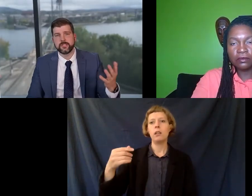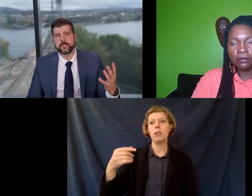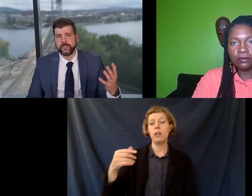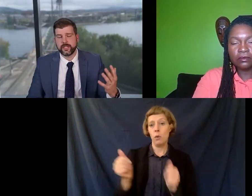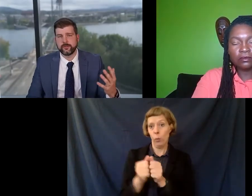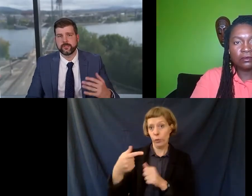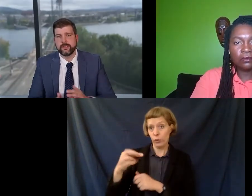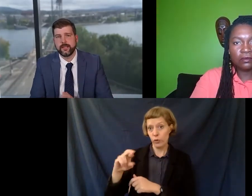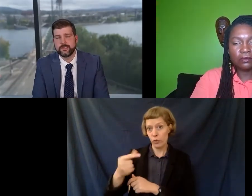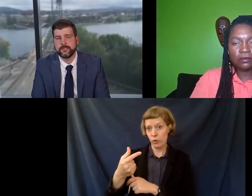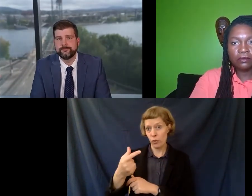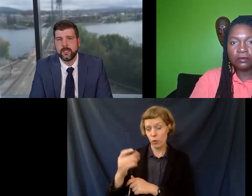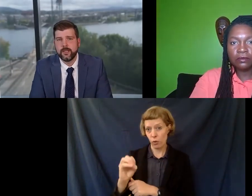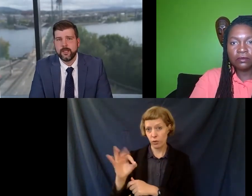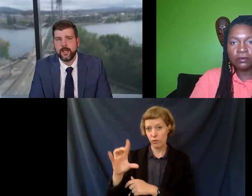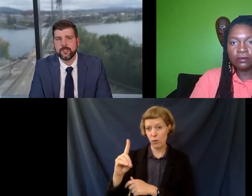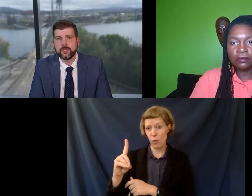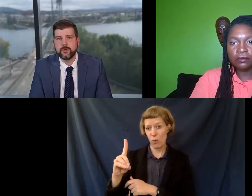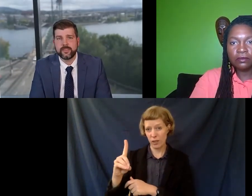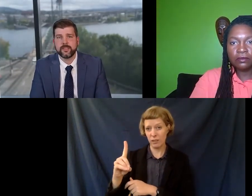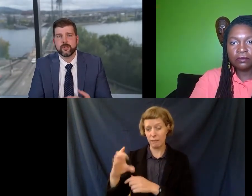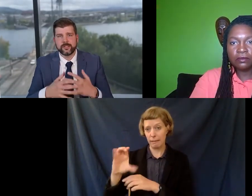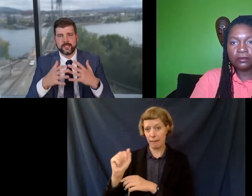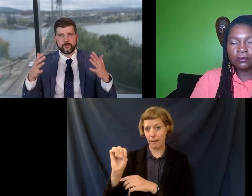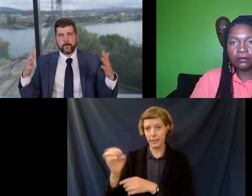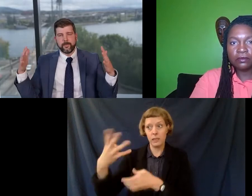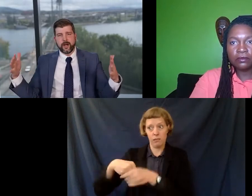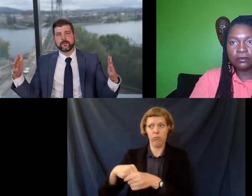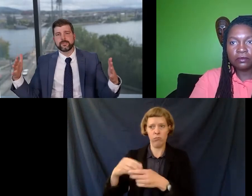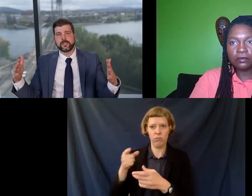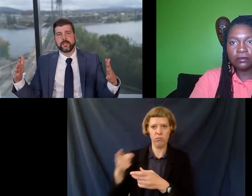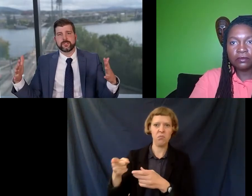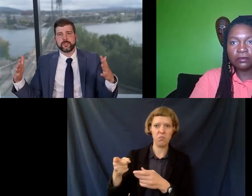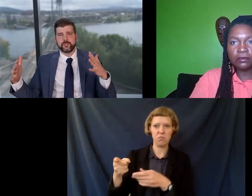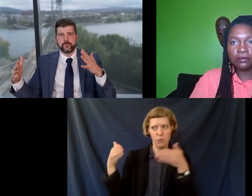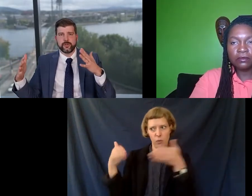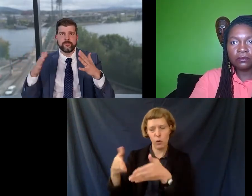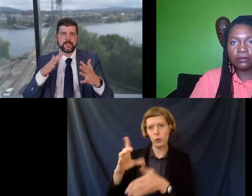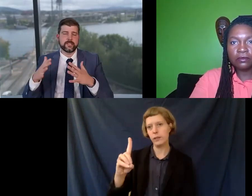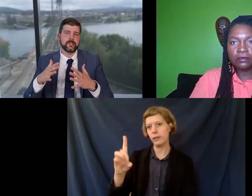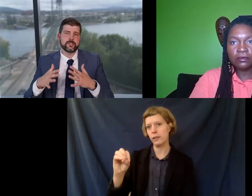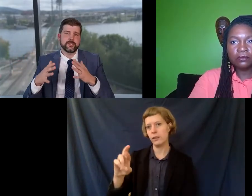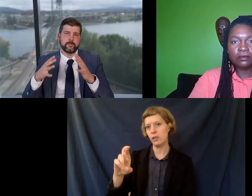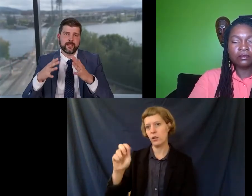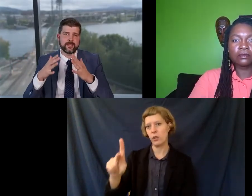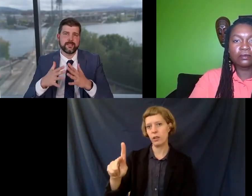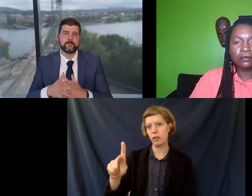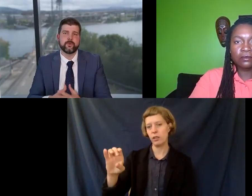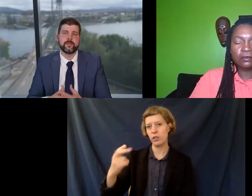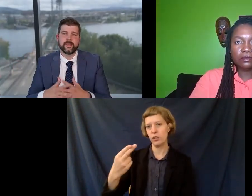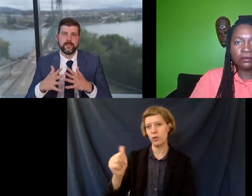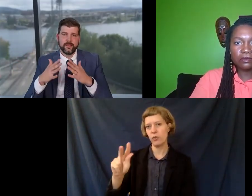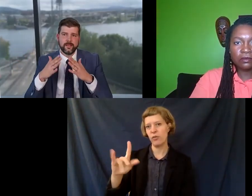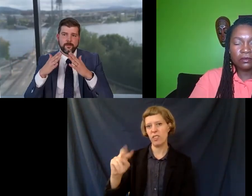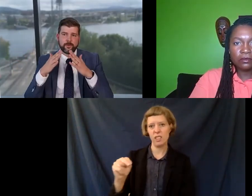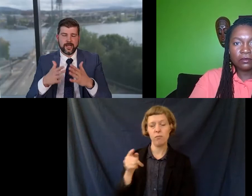was the Attorney General, Keith Ellison. So I think there are different models to do investigations, but I think it is